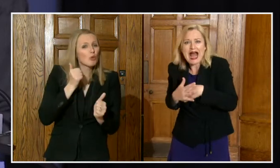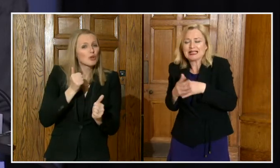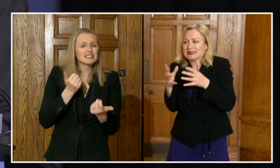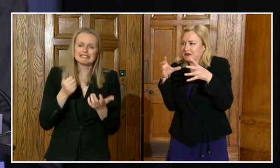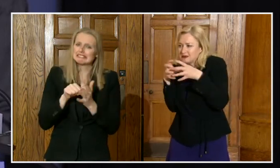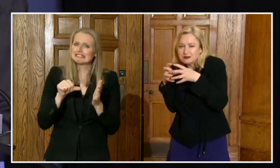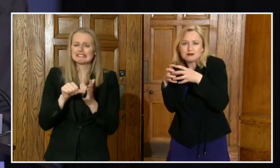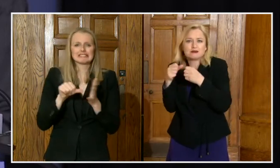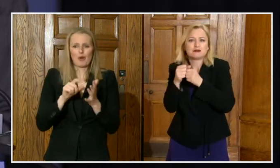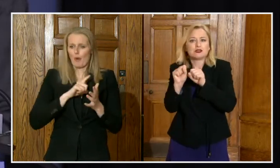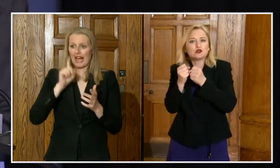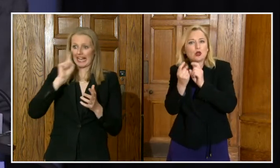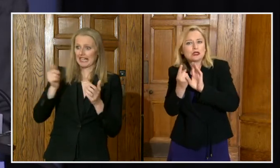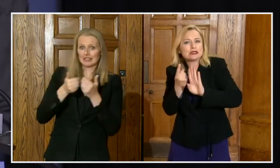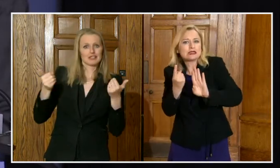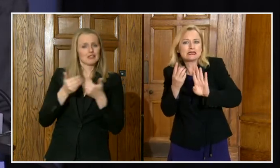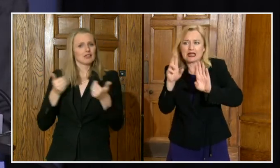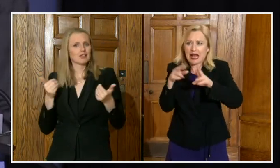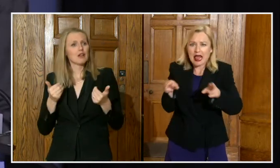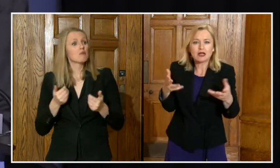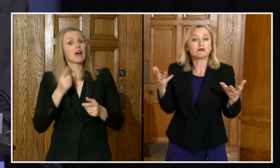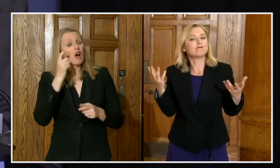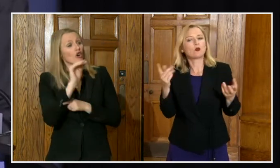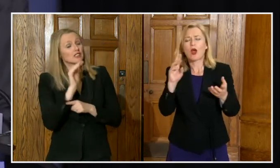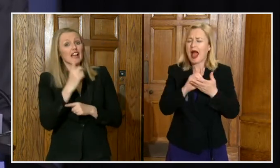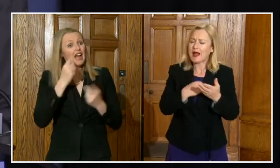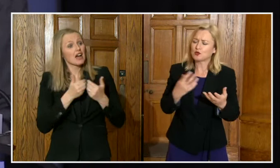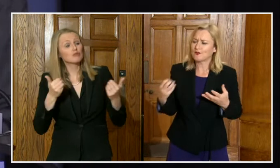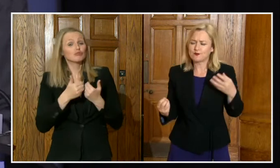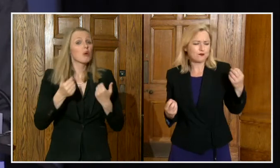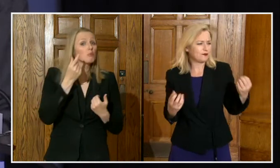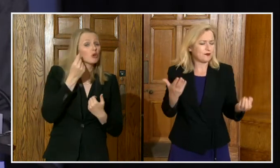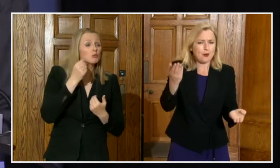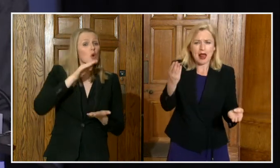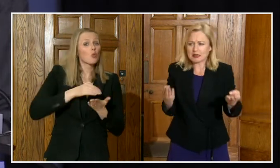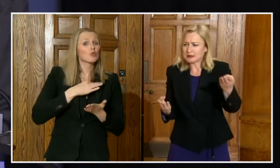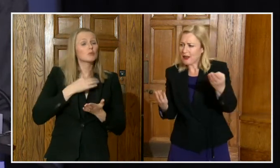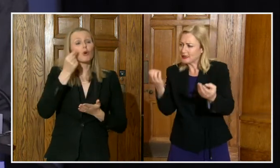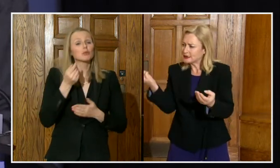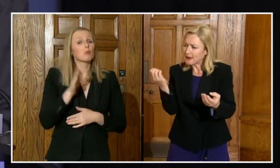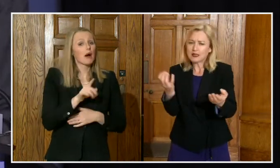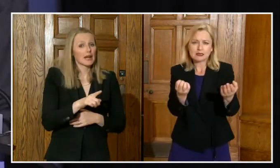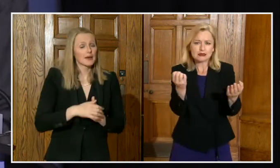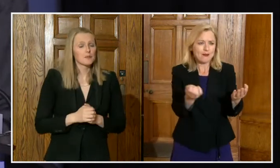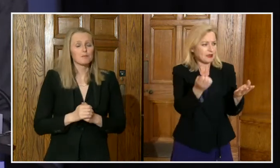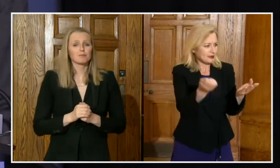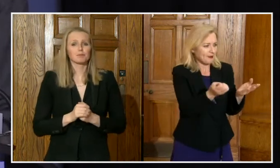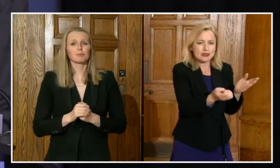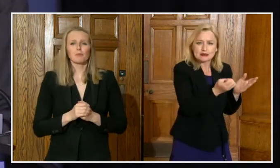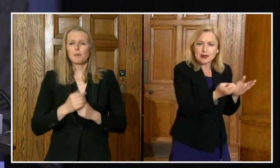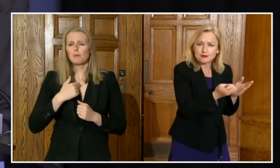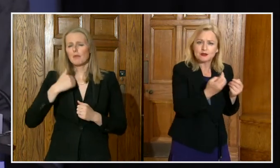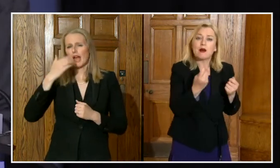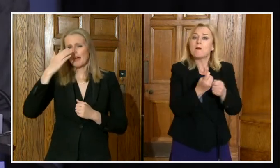where social distancing can be difficult to adhere to. So I think that, to my mind, it is about the